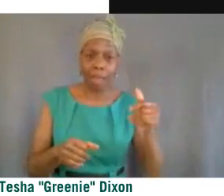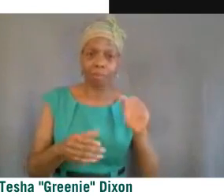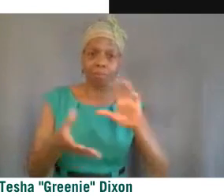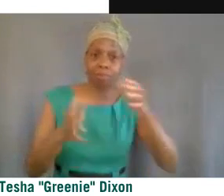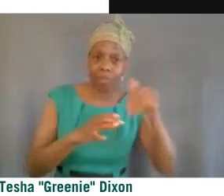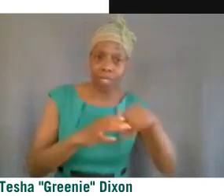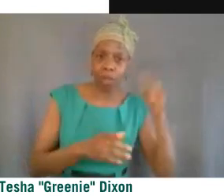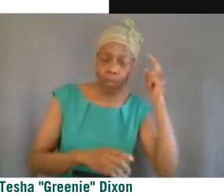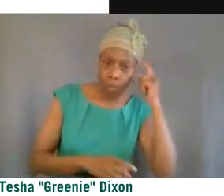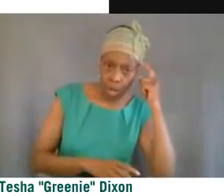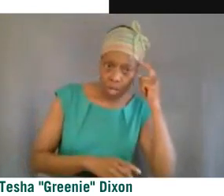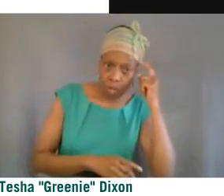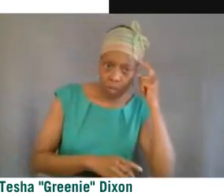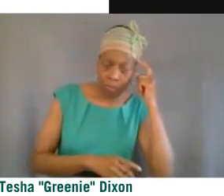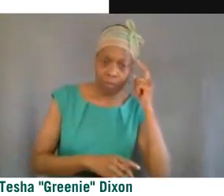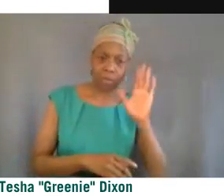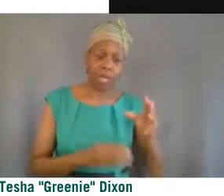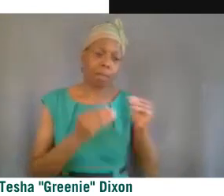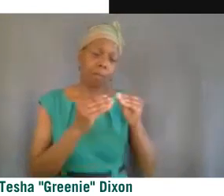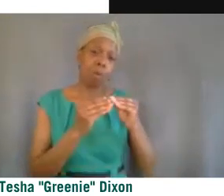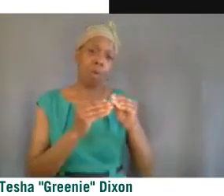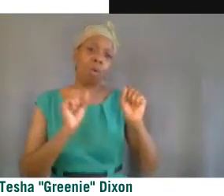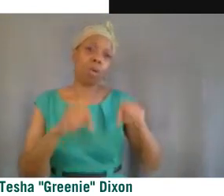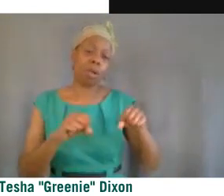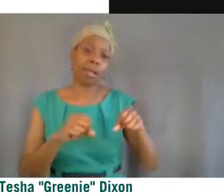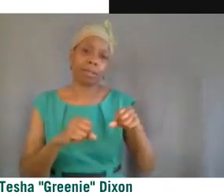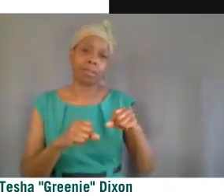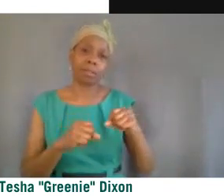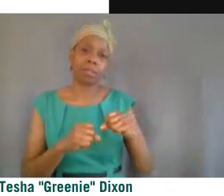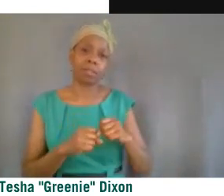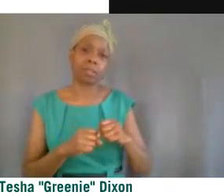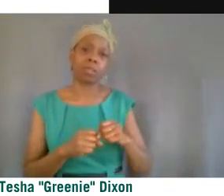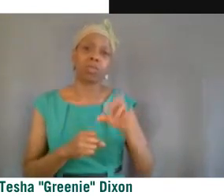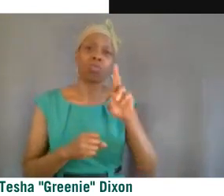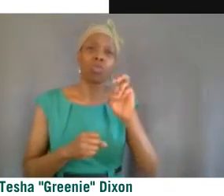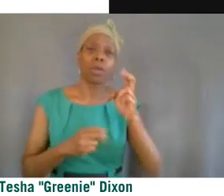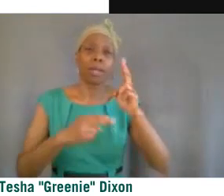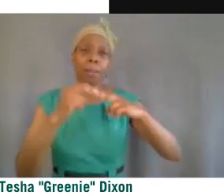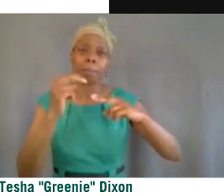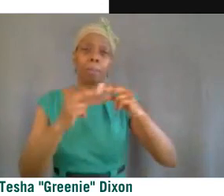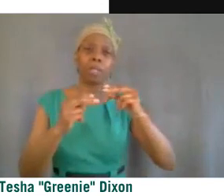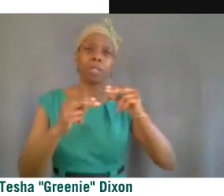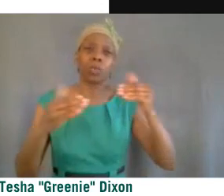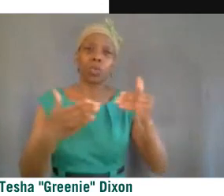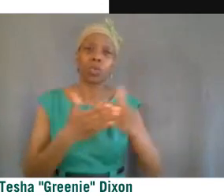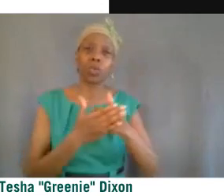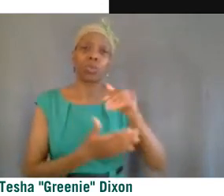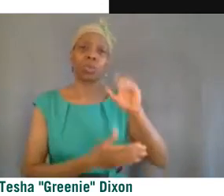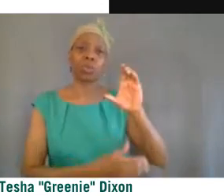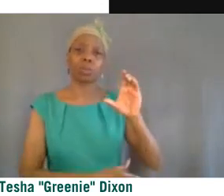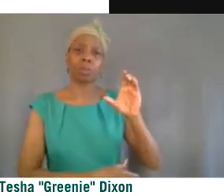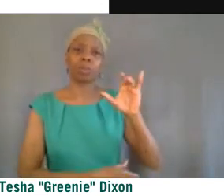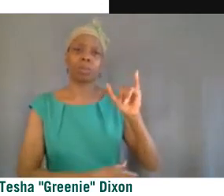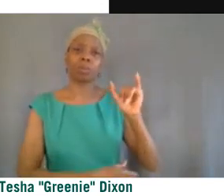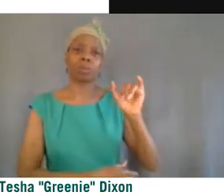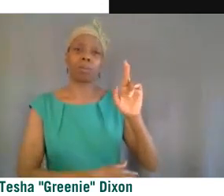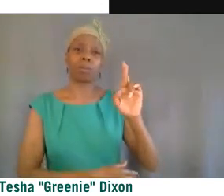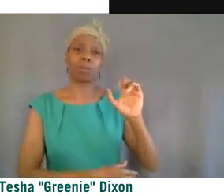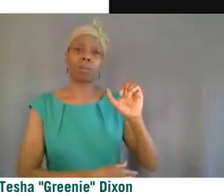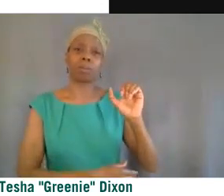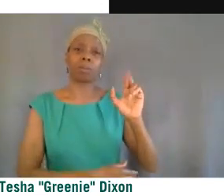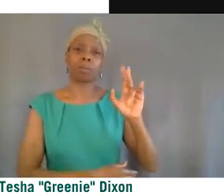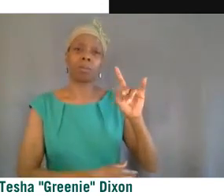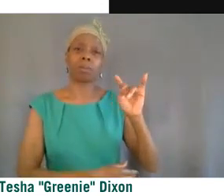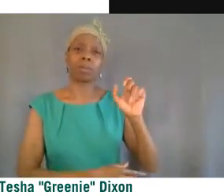brain, they're more likely to rebuild these circuits in the brain that may have